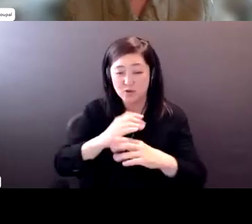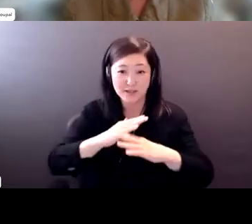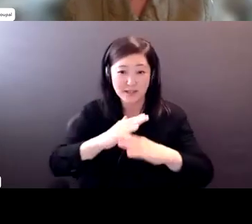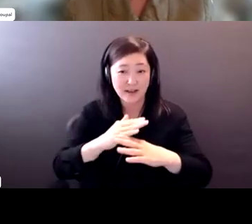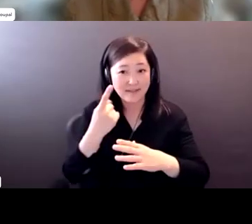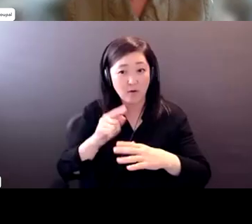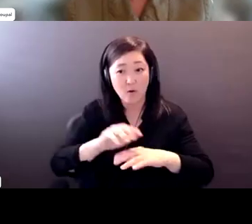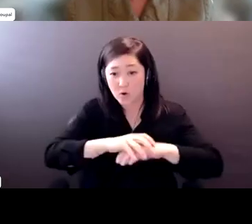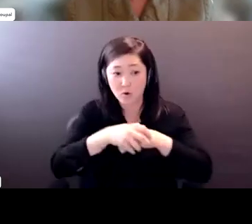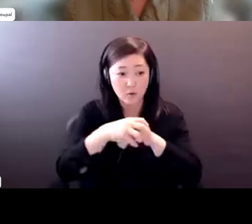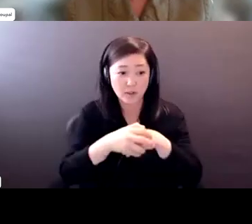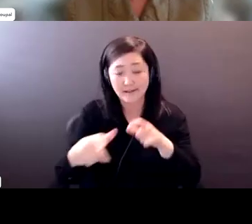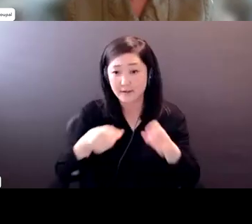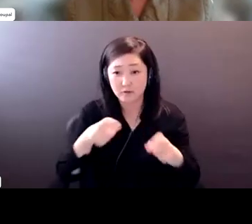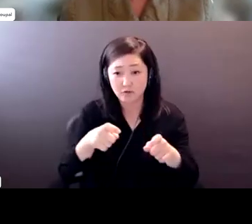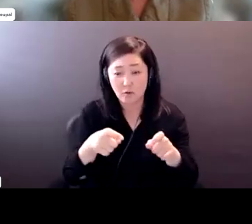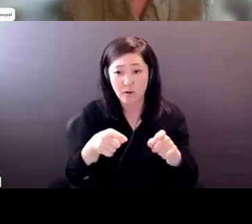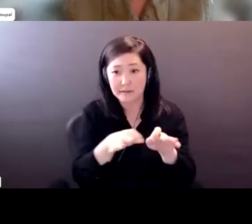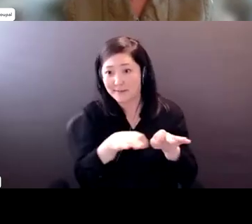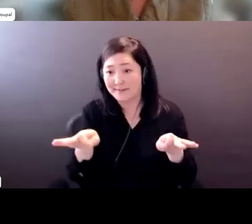coercive control um,